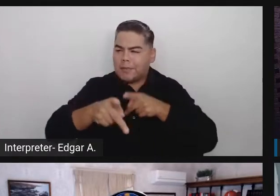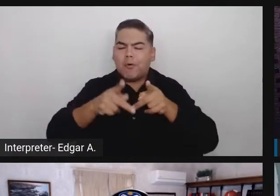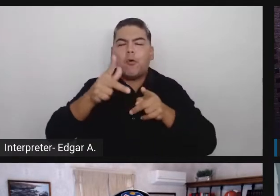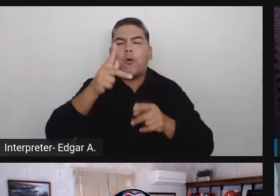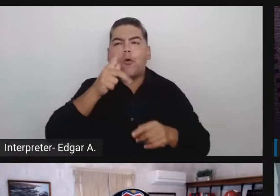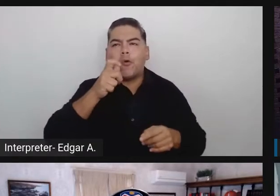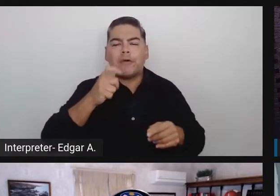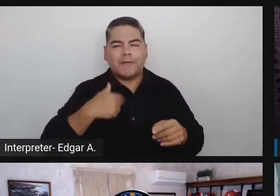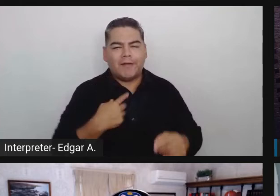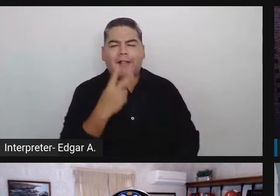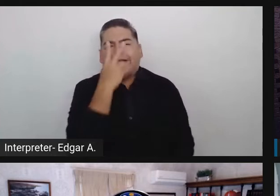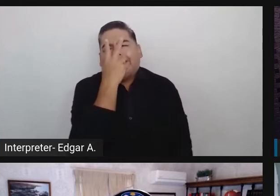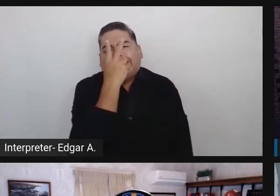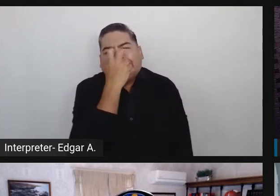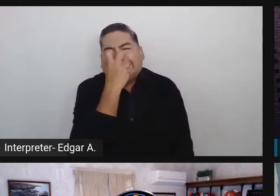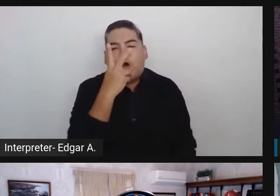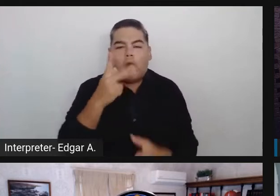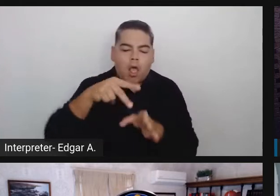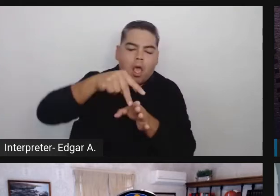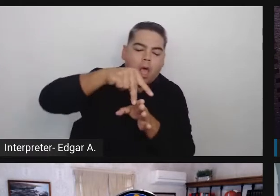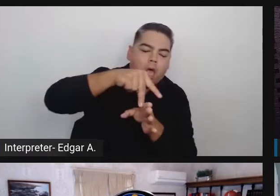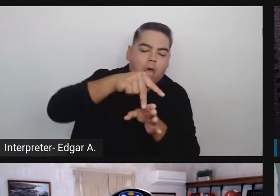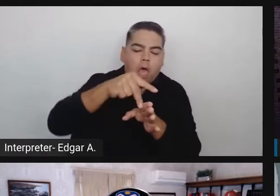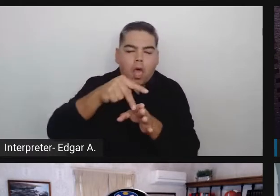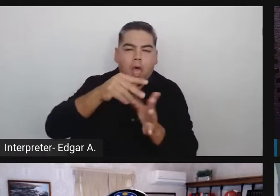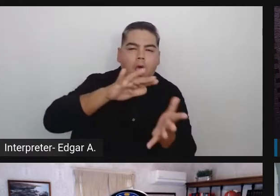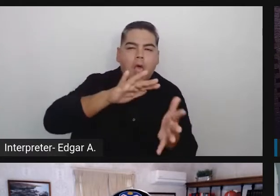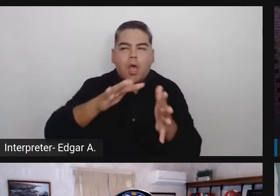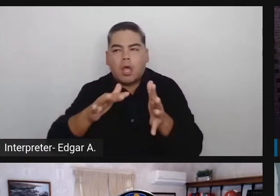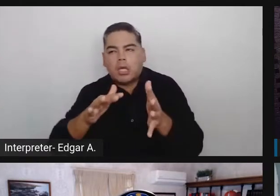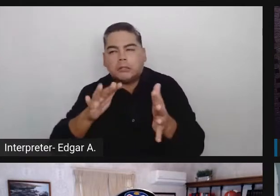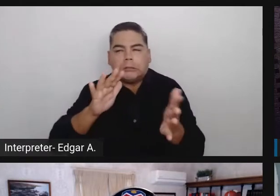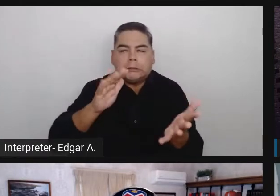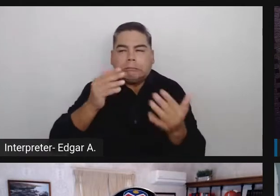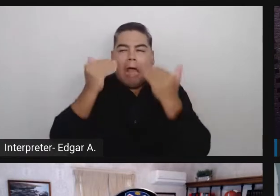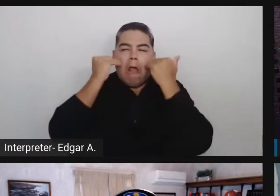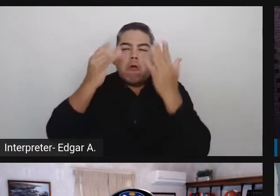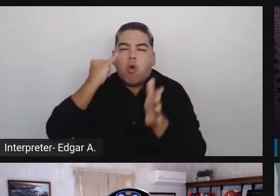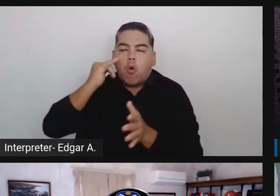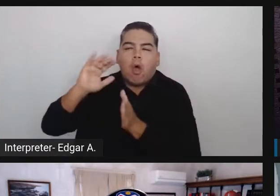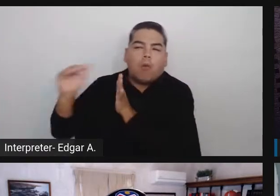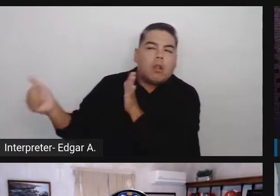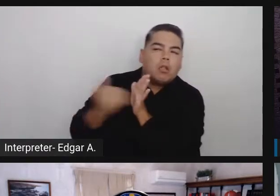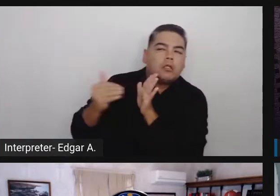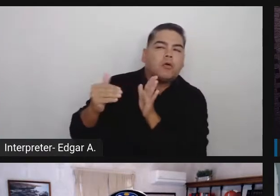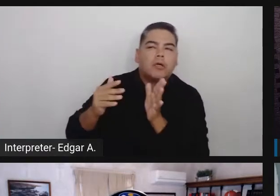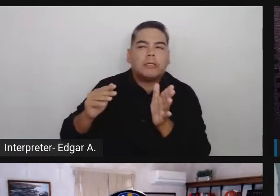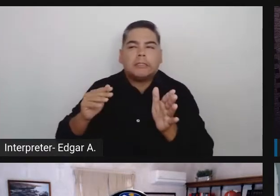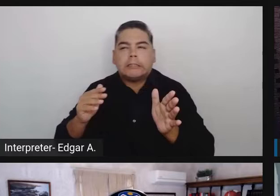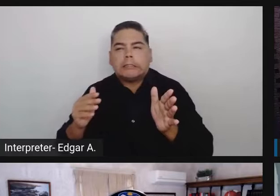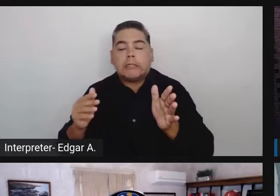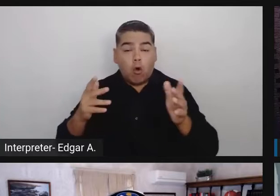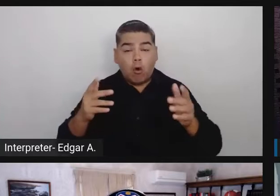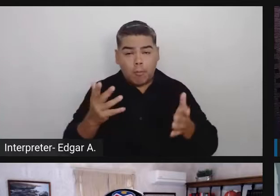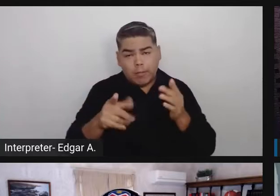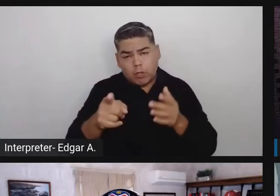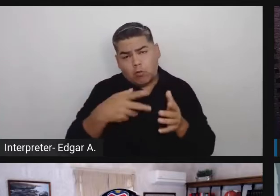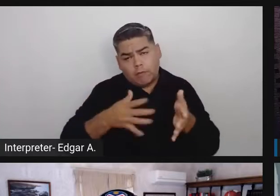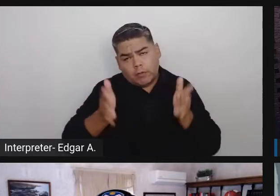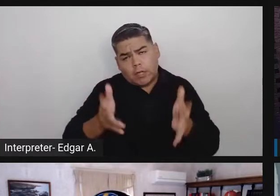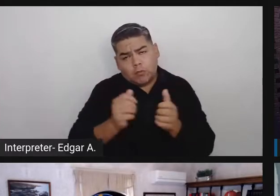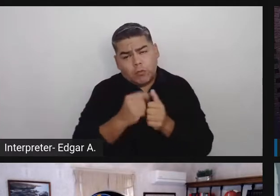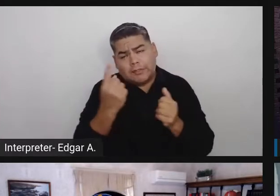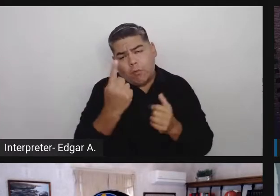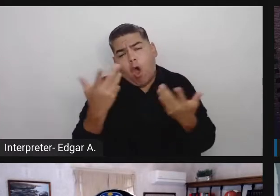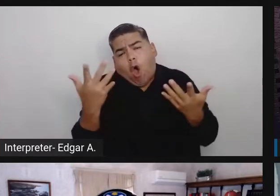maybe skeptical or on the fence? Do you talk about the threat of a lawsuit? Do you talk about other clients who have gotten sued? Like, how do you approach that in a way